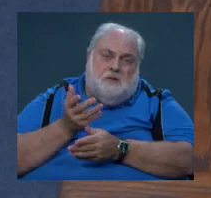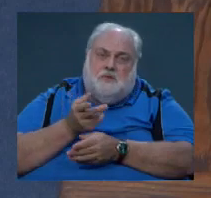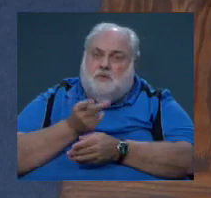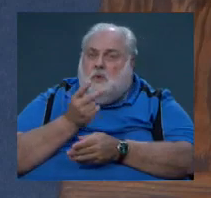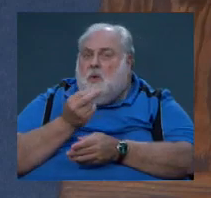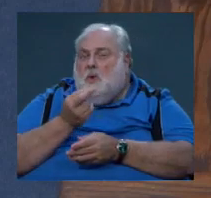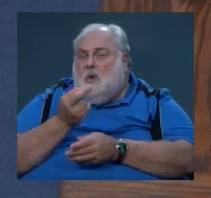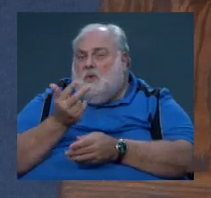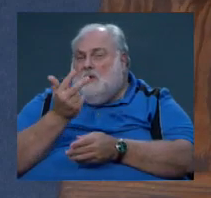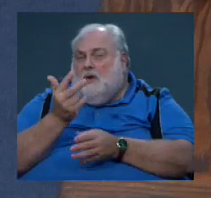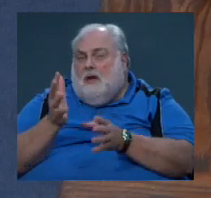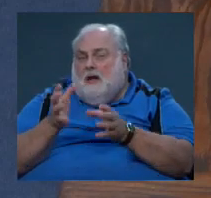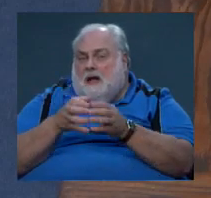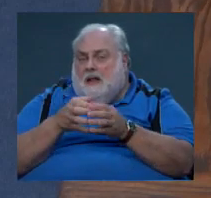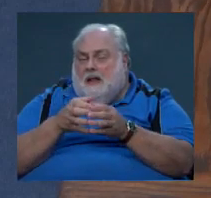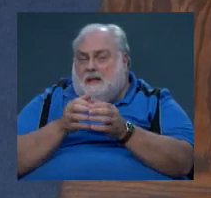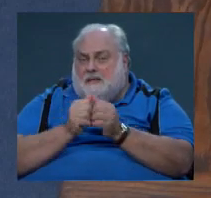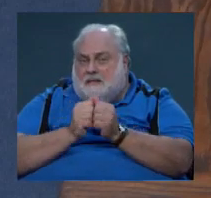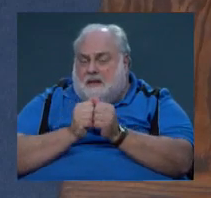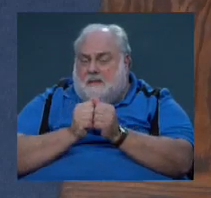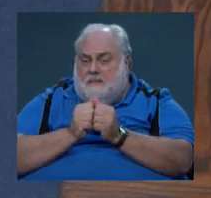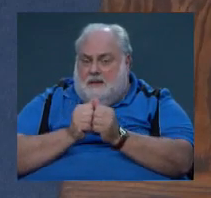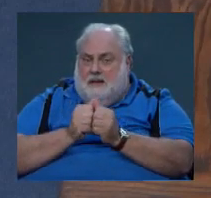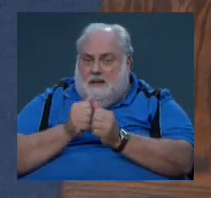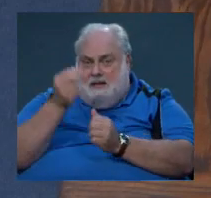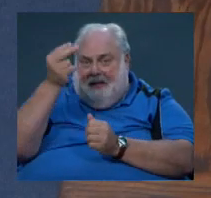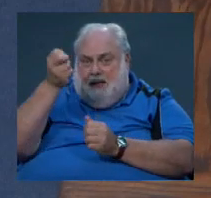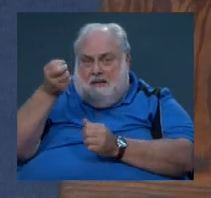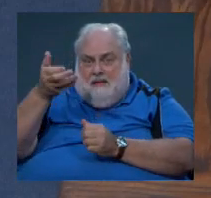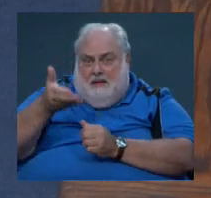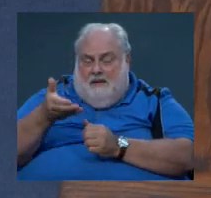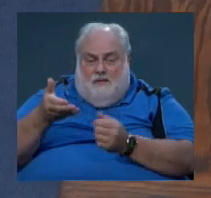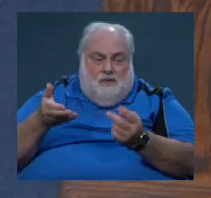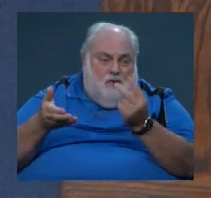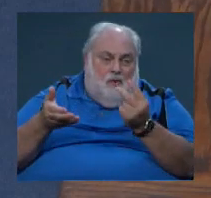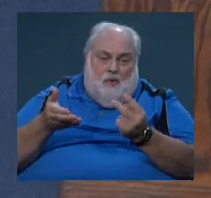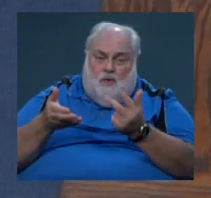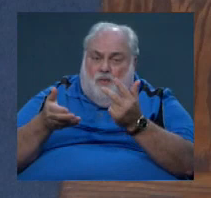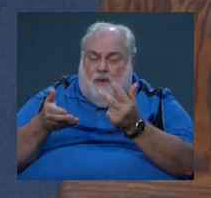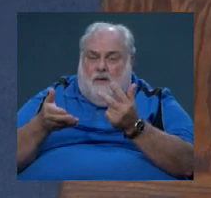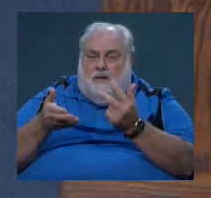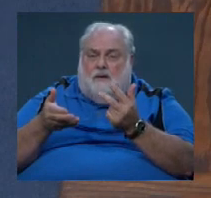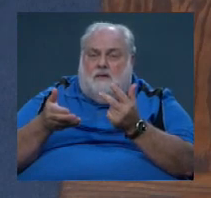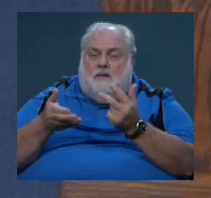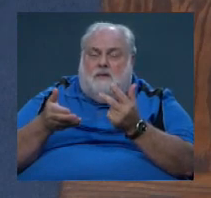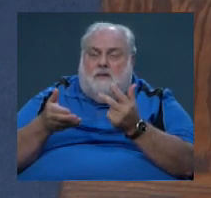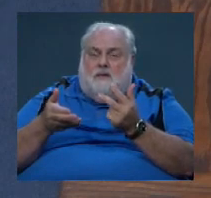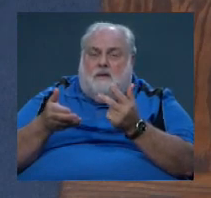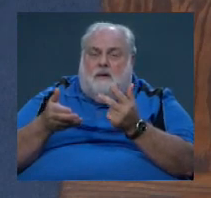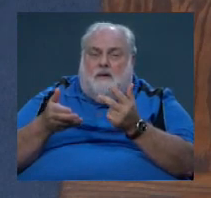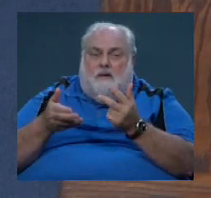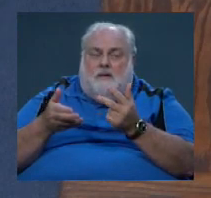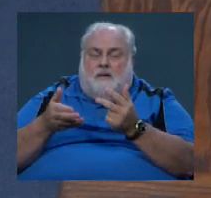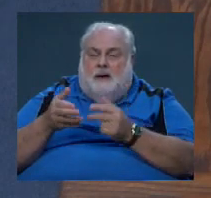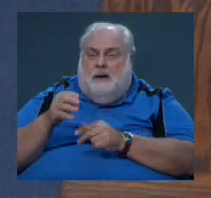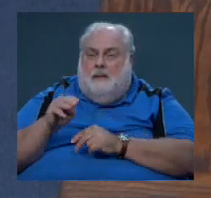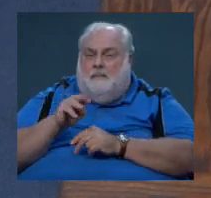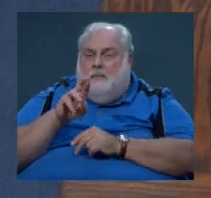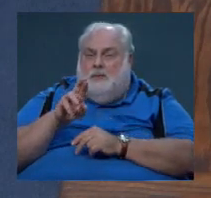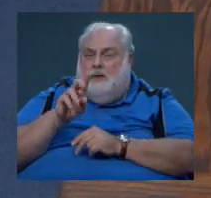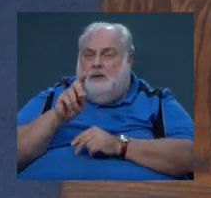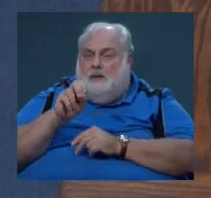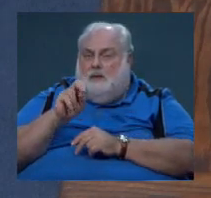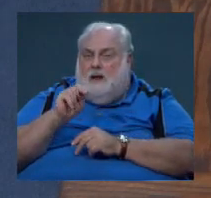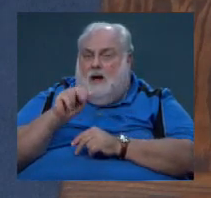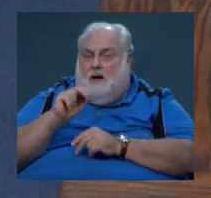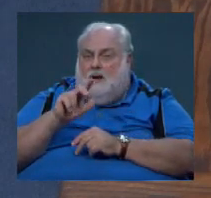3 are gathered in his name, there he is. So if 2 people come or however, but as Mr. Donald